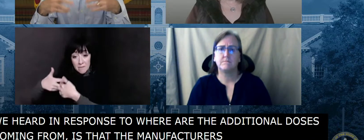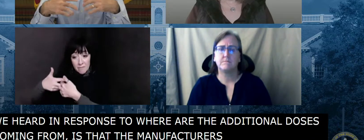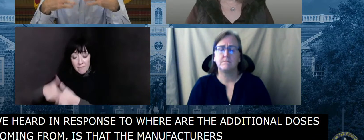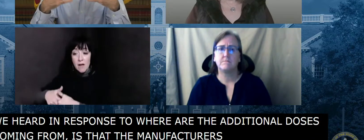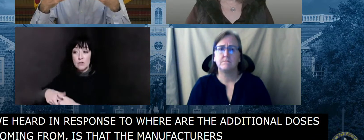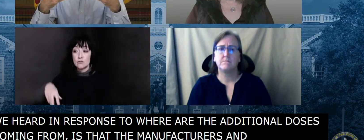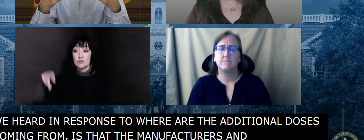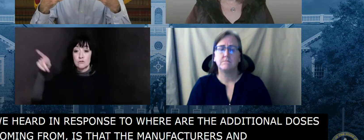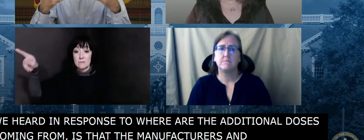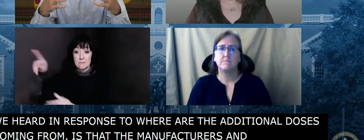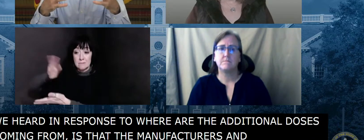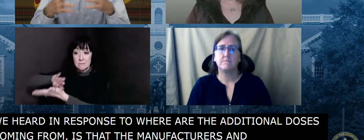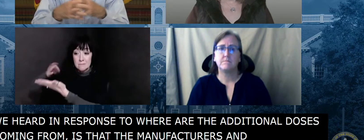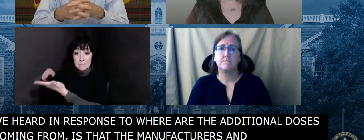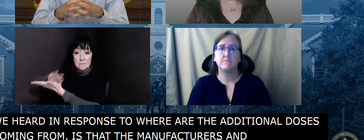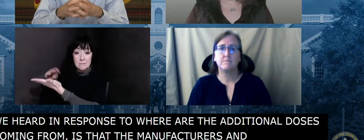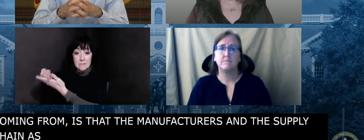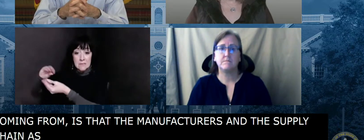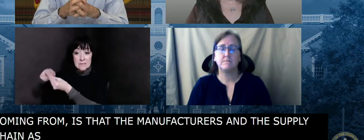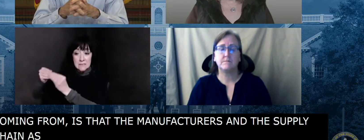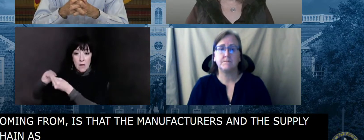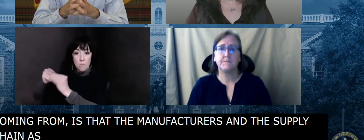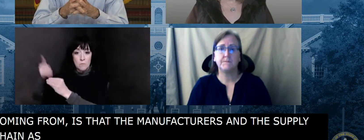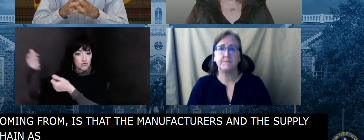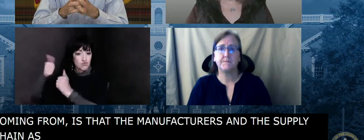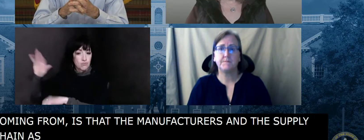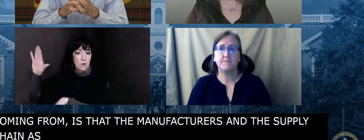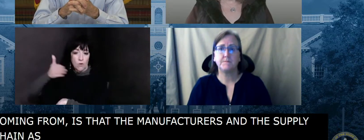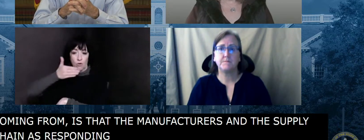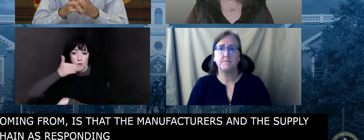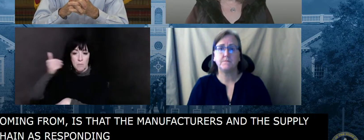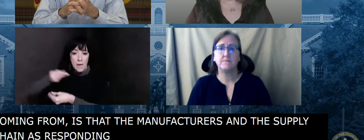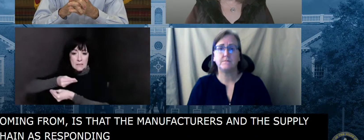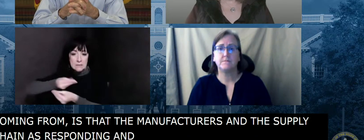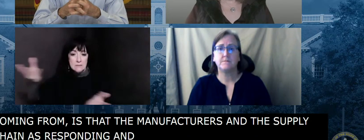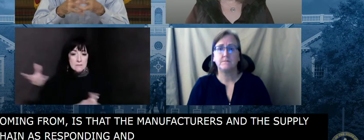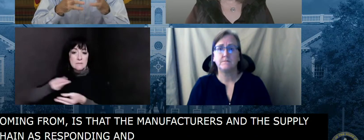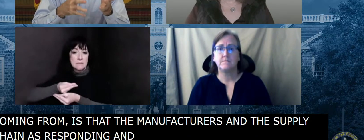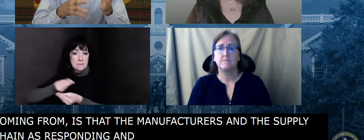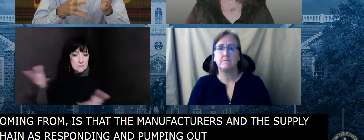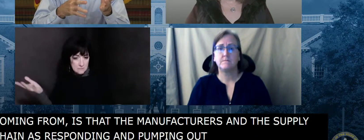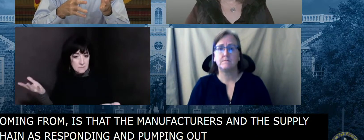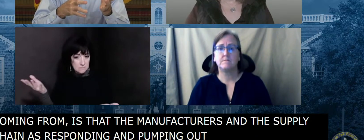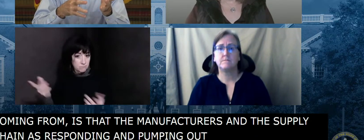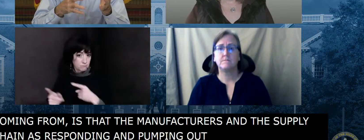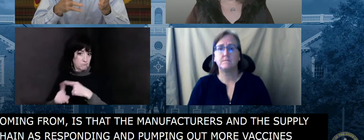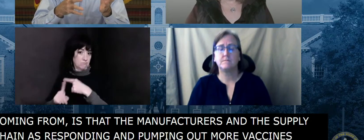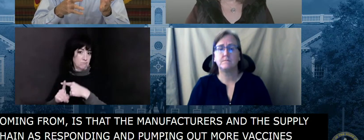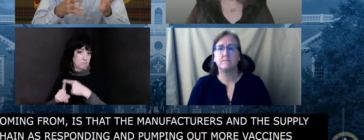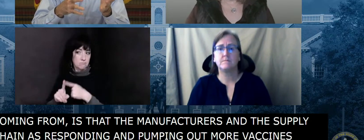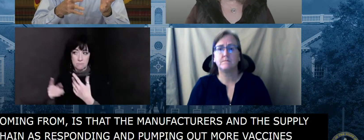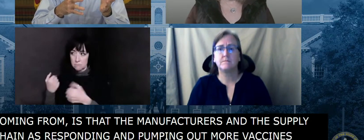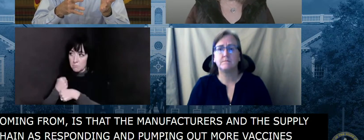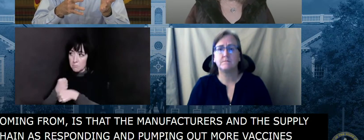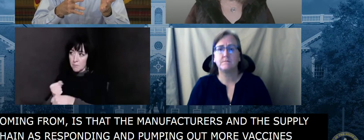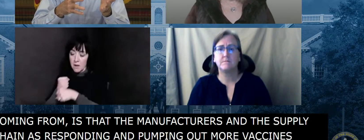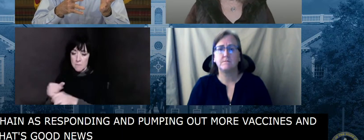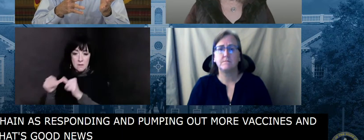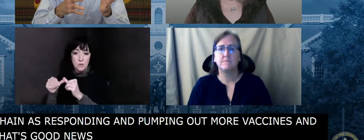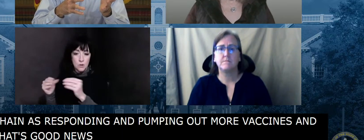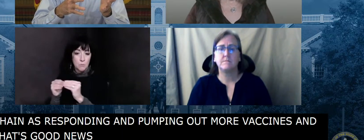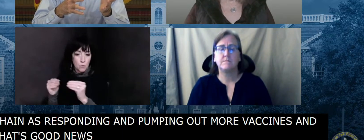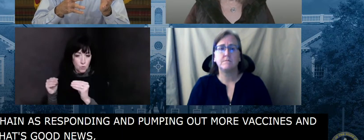is responding and pumping out more vaccines, and that's good news. Dr. Rattay mentioned the Johnson &